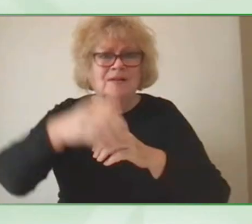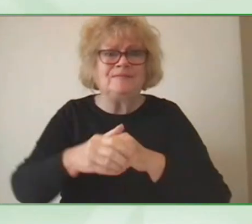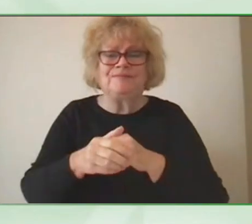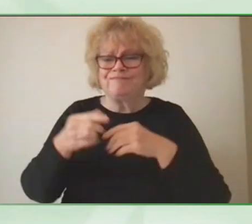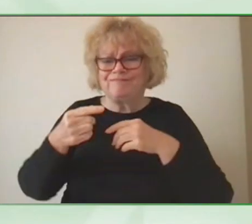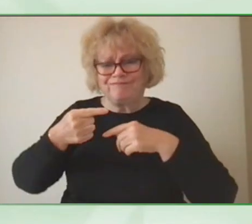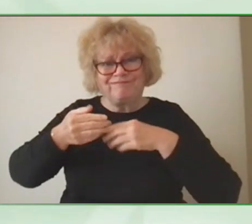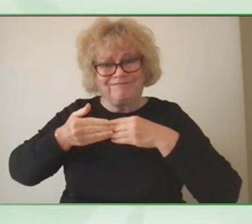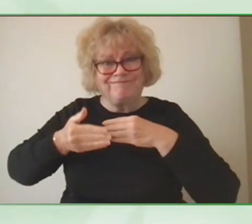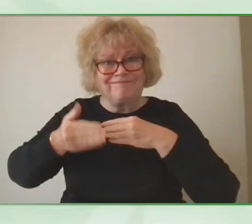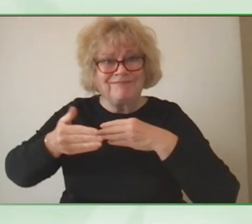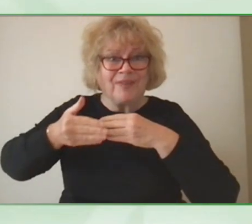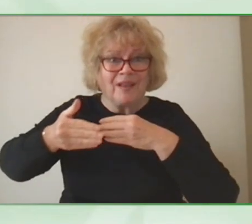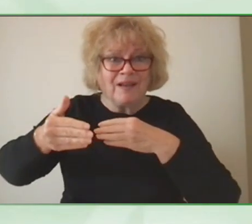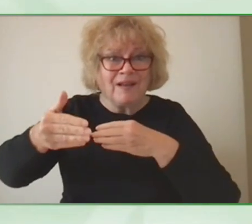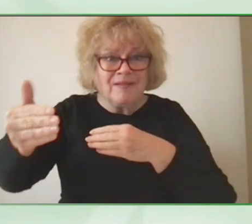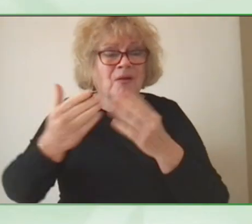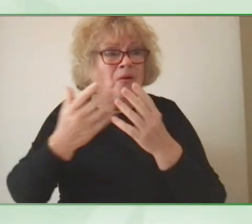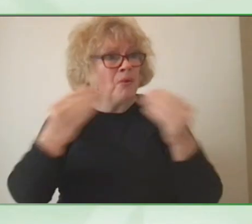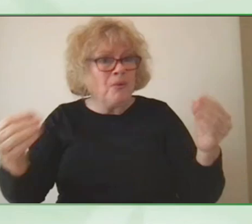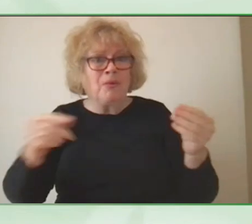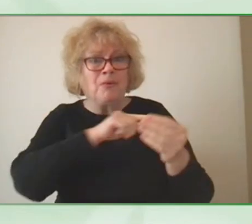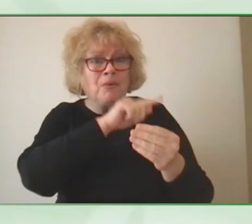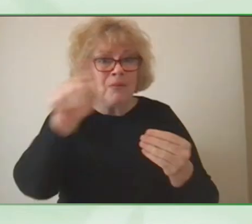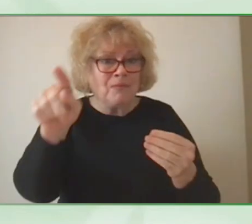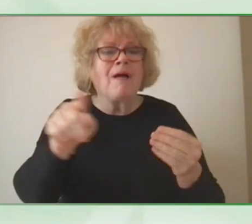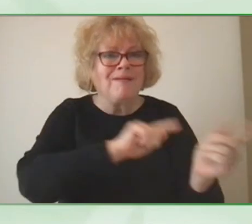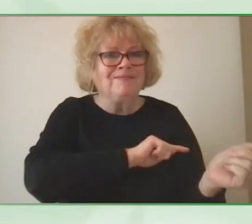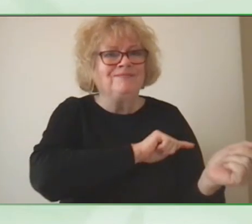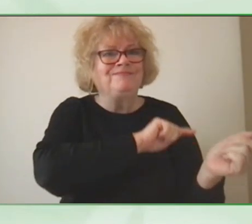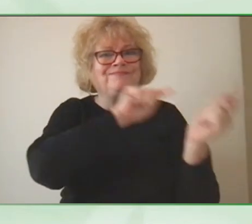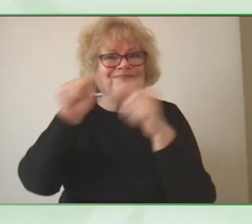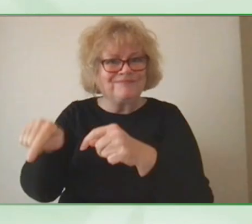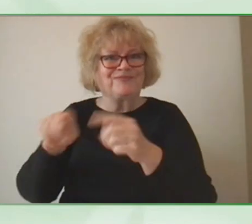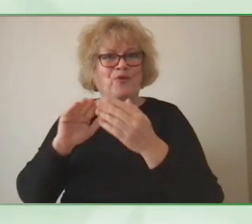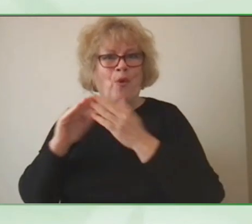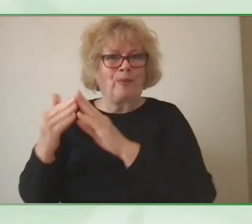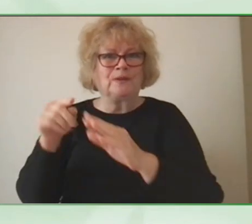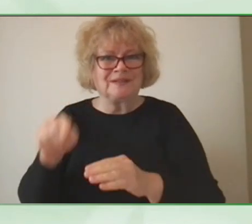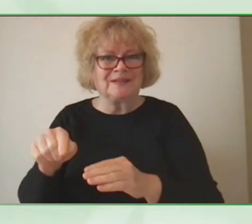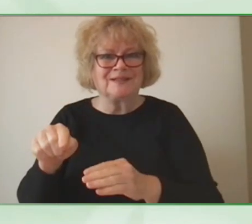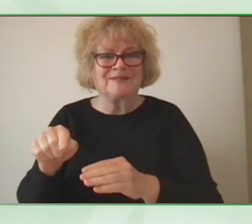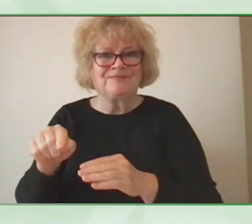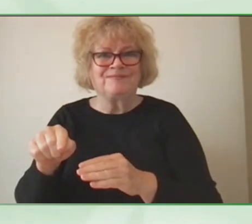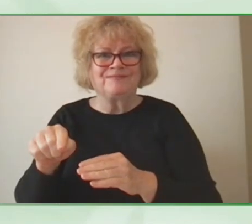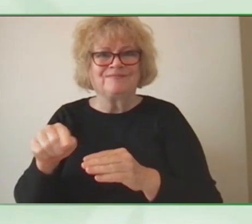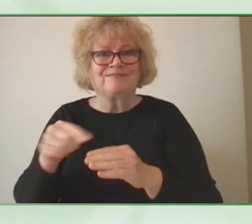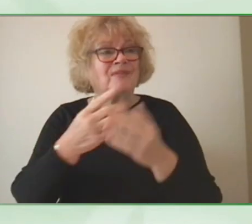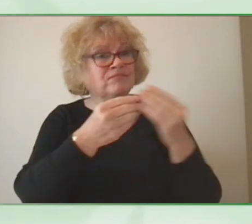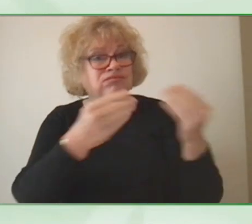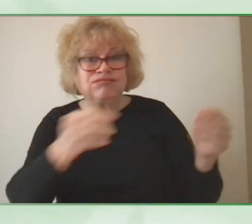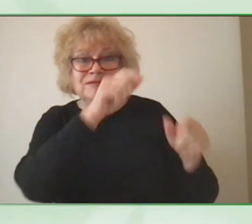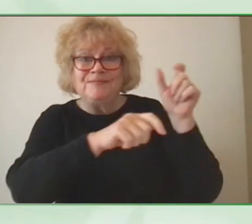to return to the community. Many were able to get their children back to school or back